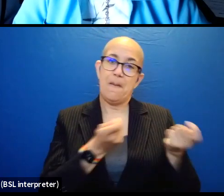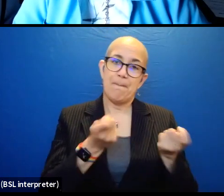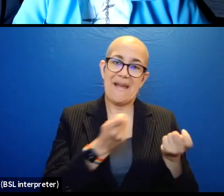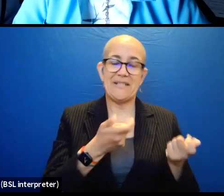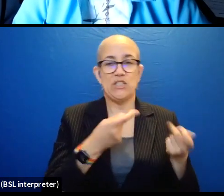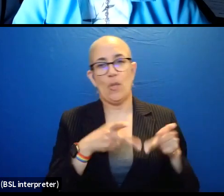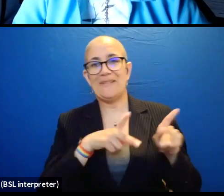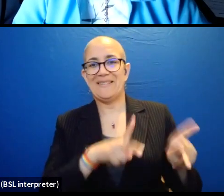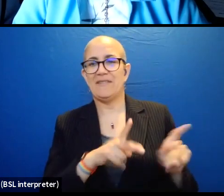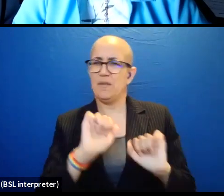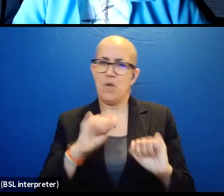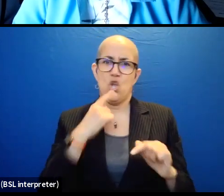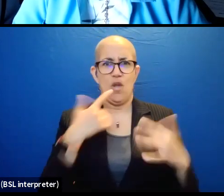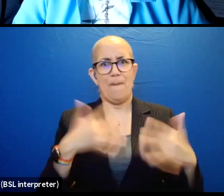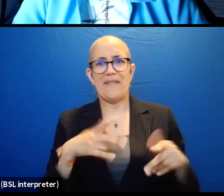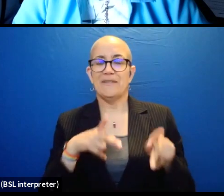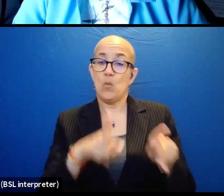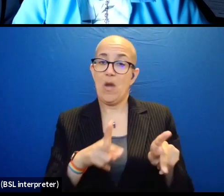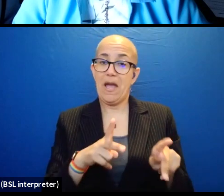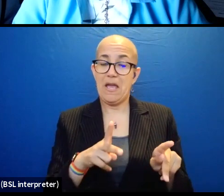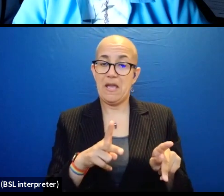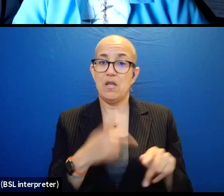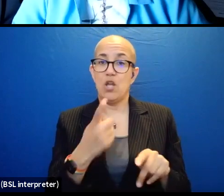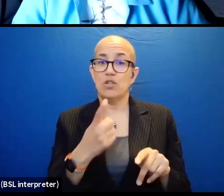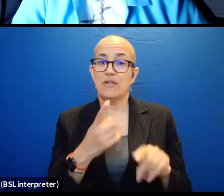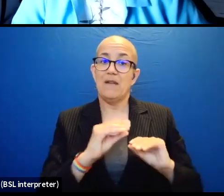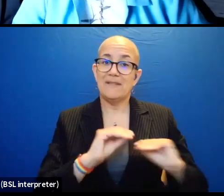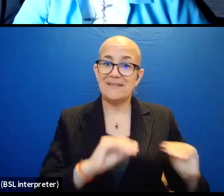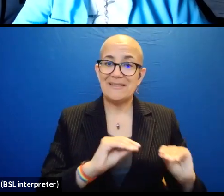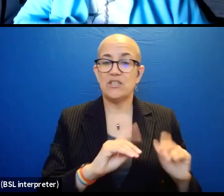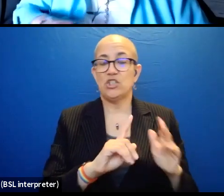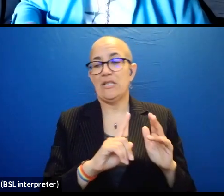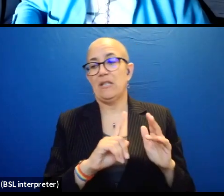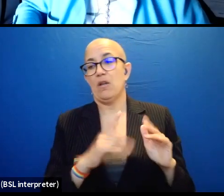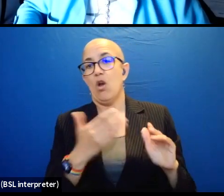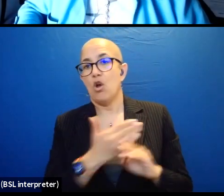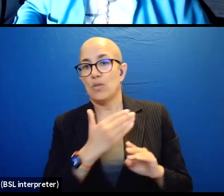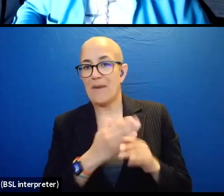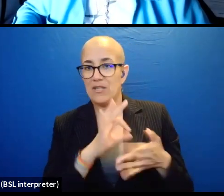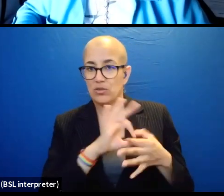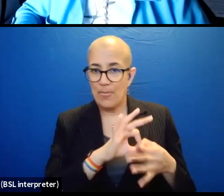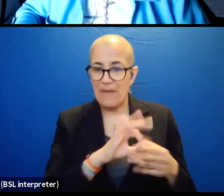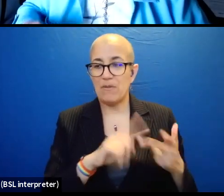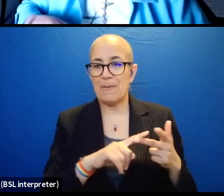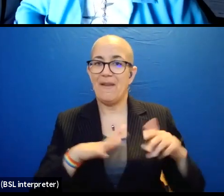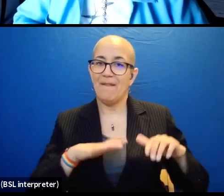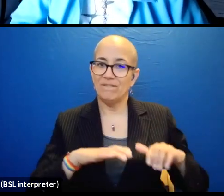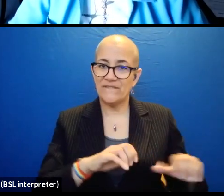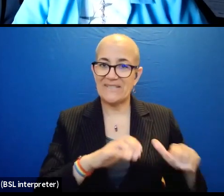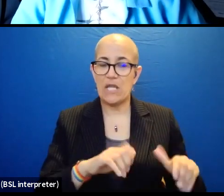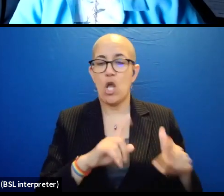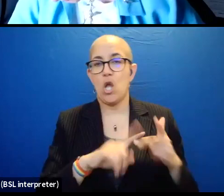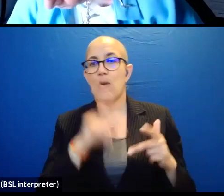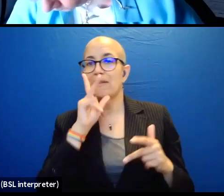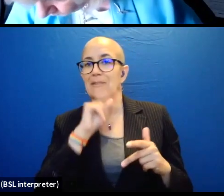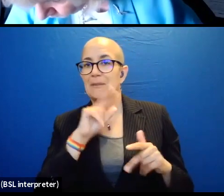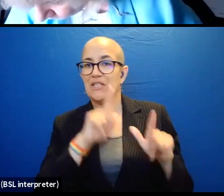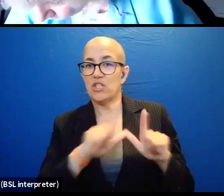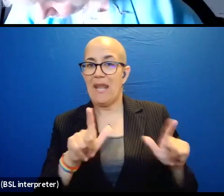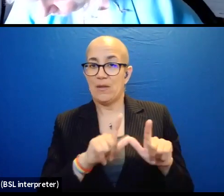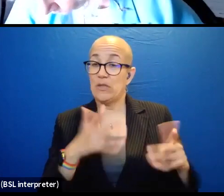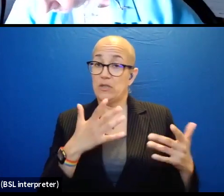amazing way, with teaching occupational therapy, physio, and speech and language. And the system we put together and said to the local